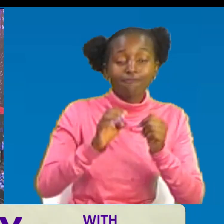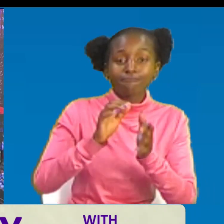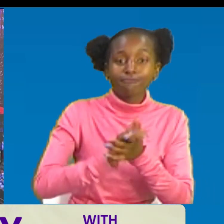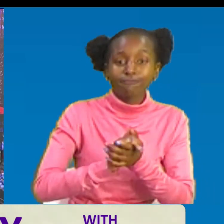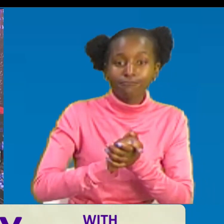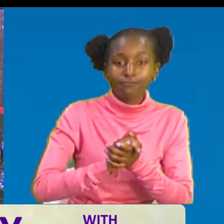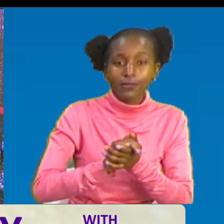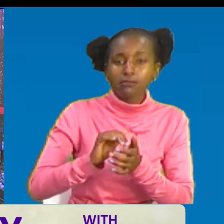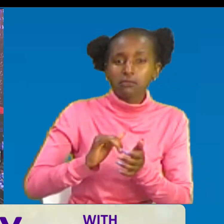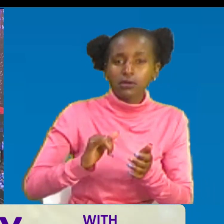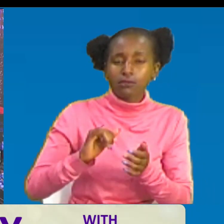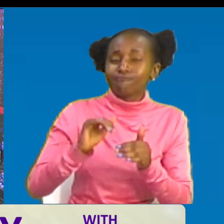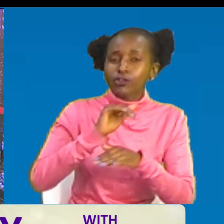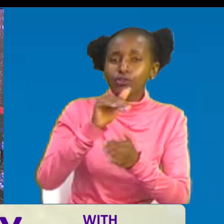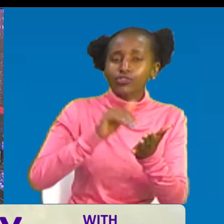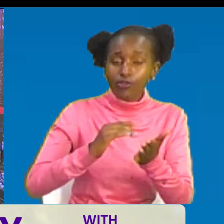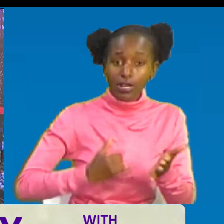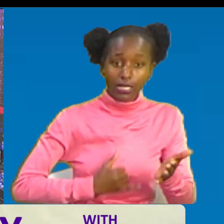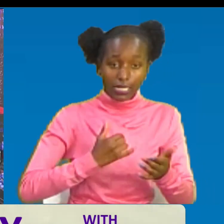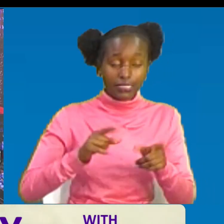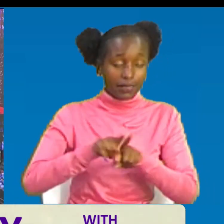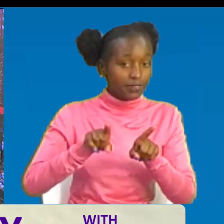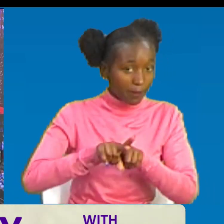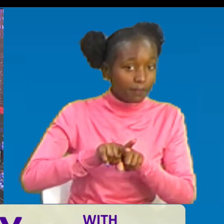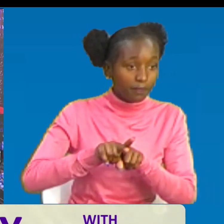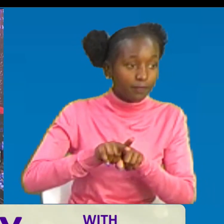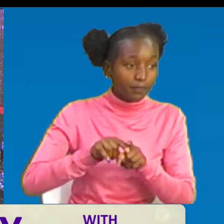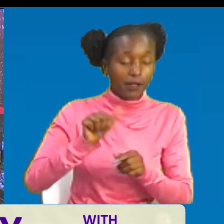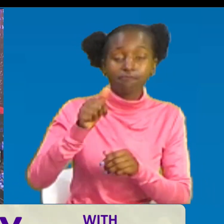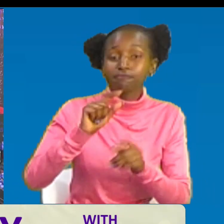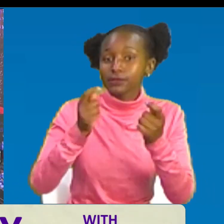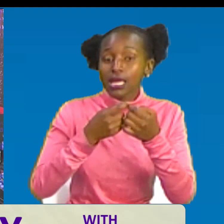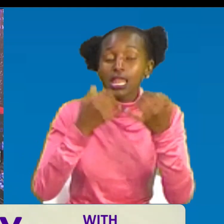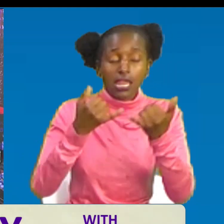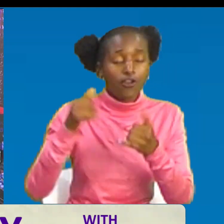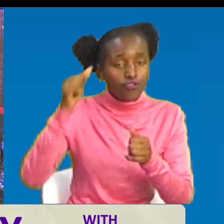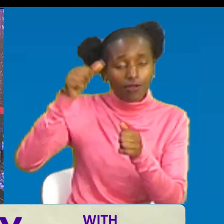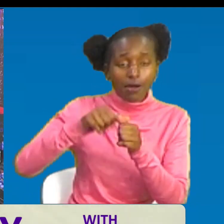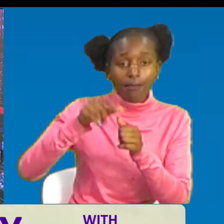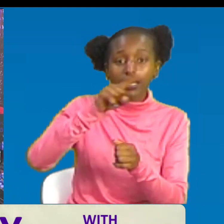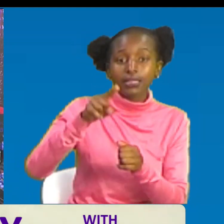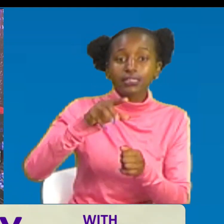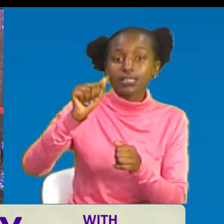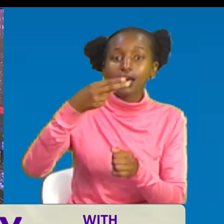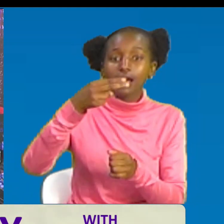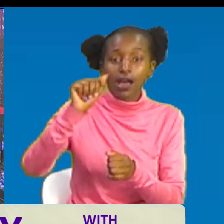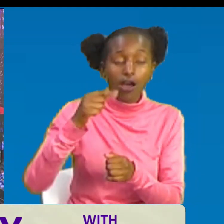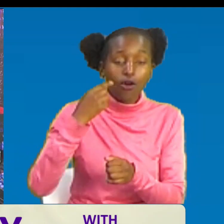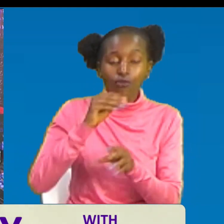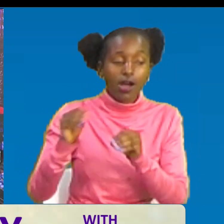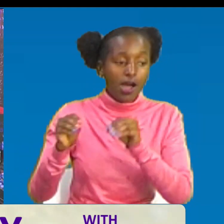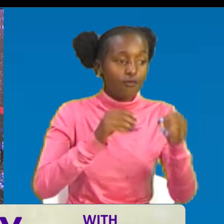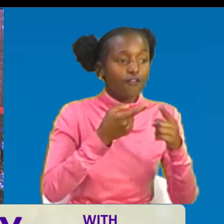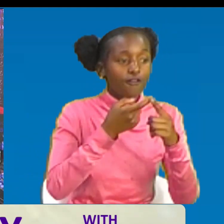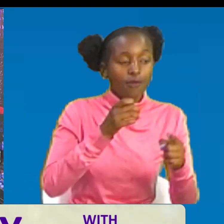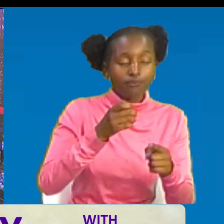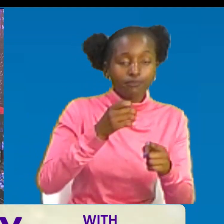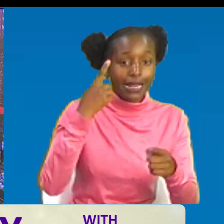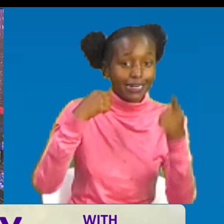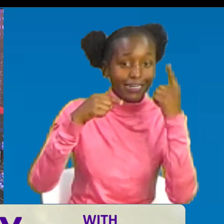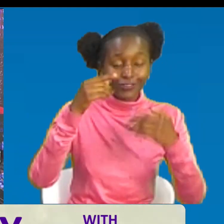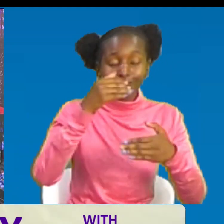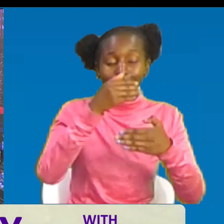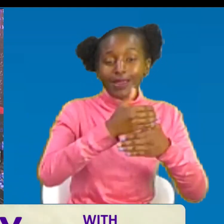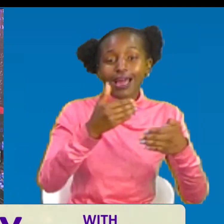Ivory Coast boasts a lot of talent, the likes of Zaha, who moved away from Crystal Palace to Galatasaray. They also have